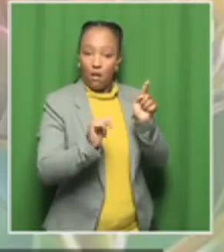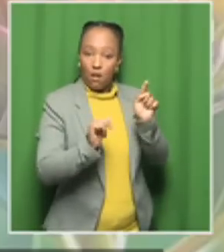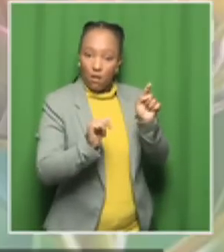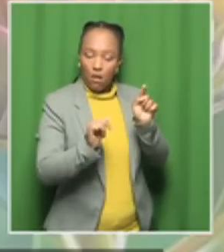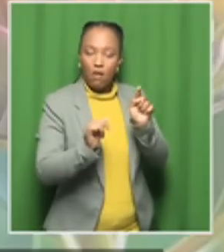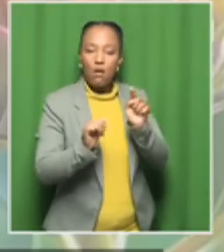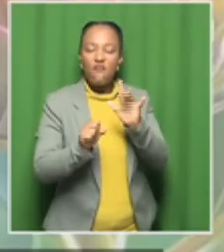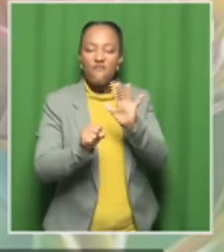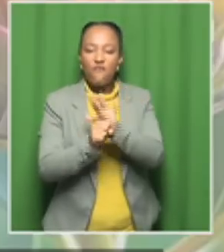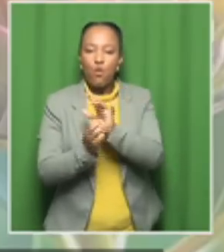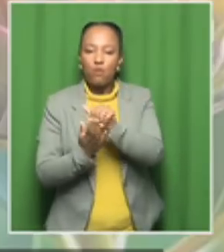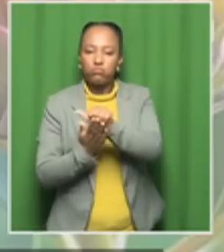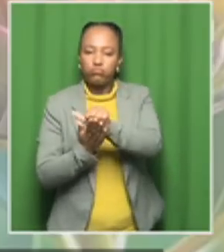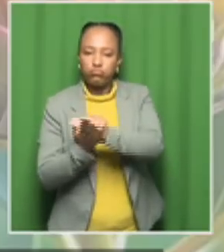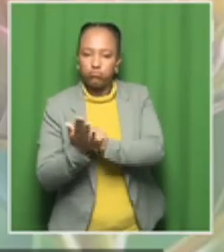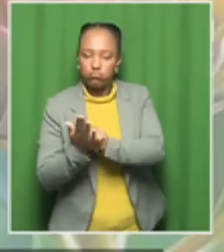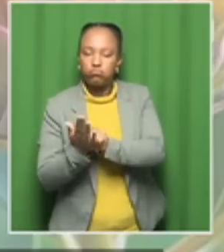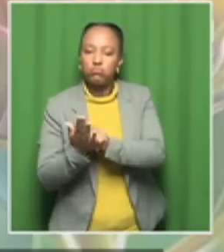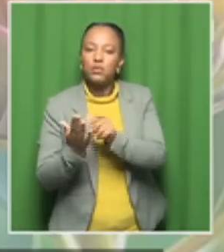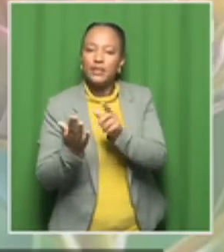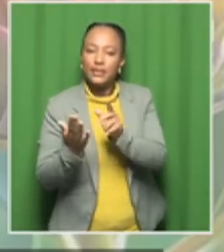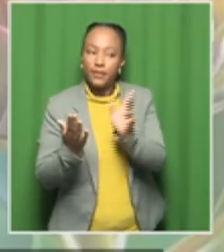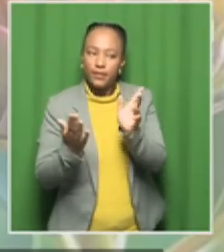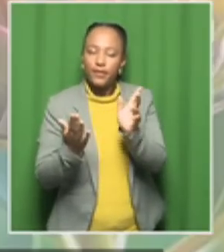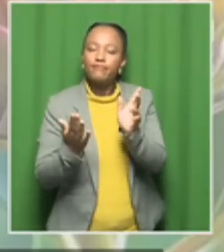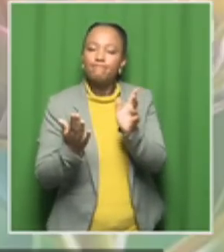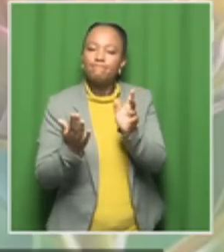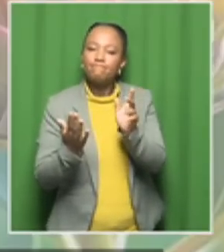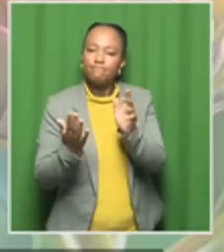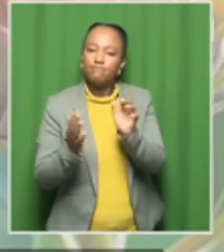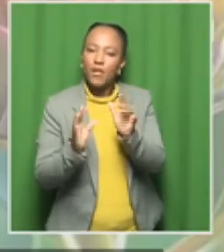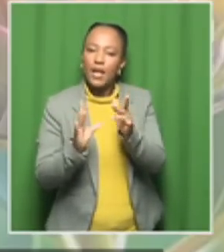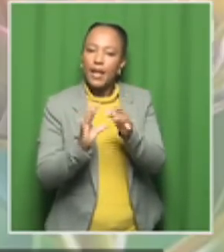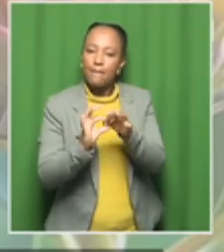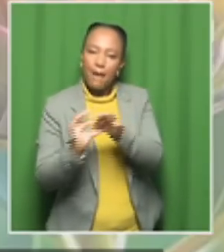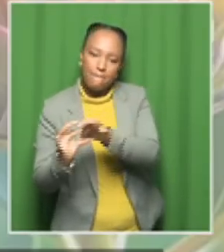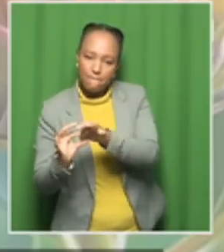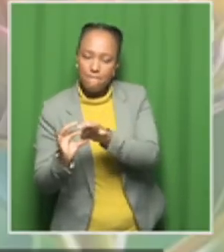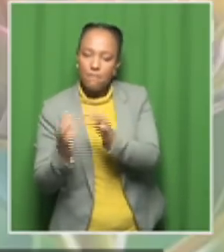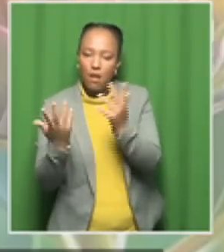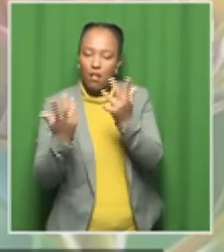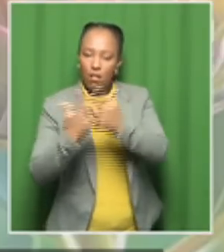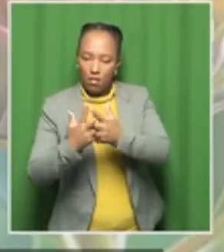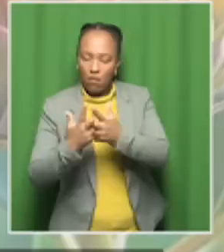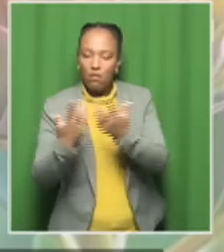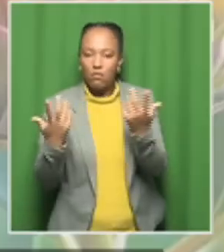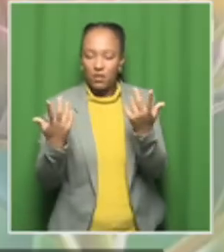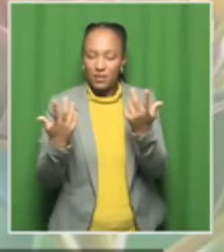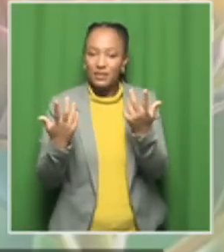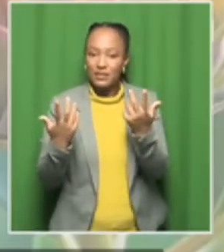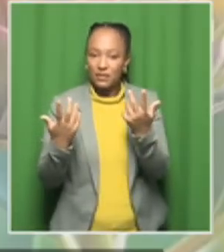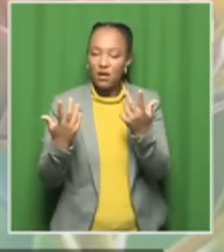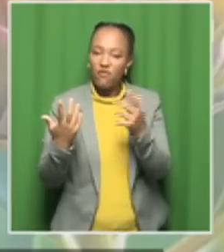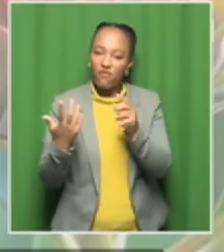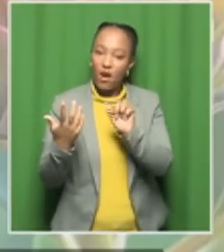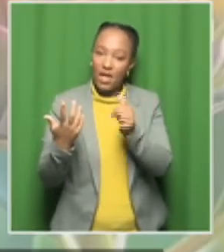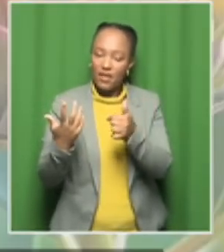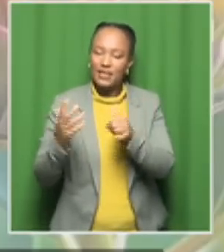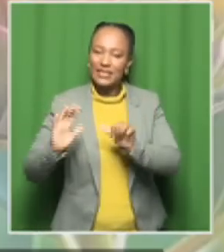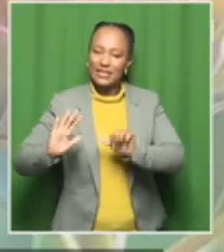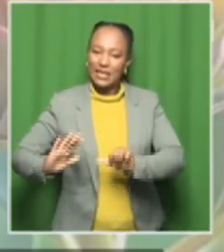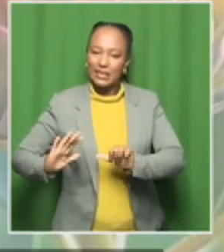is therefore informed by those, in addition to the other factors that I mentioned. So that is the first